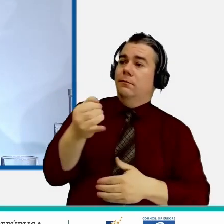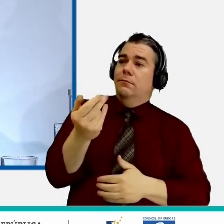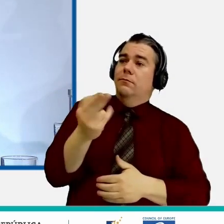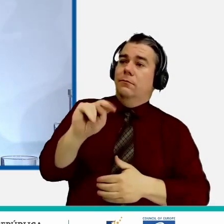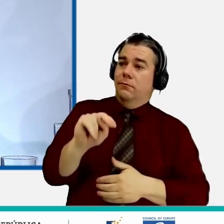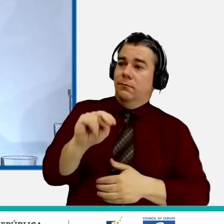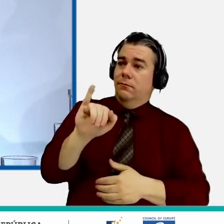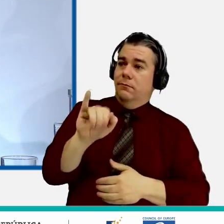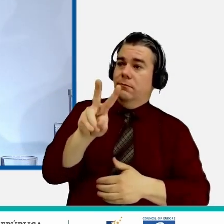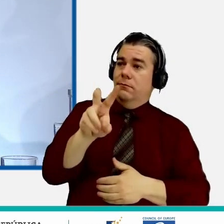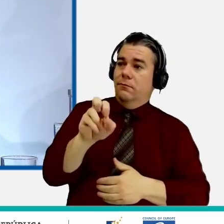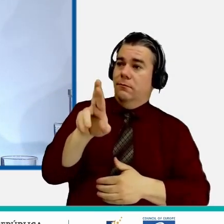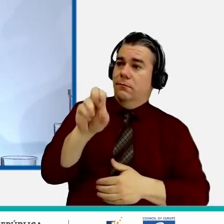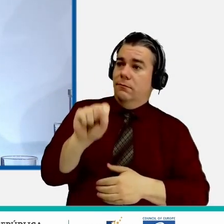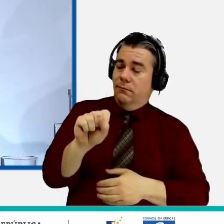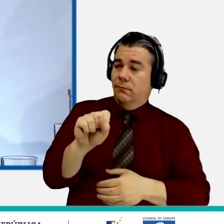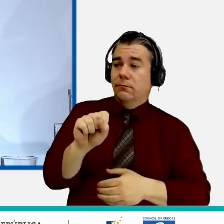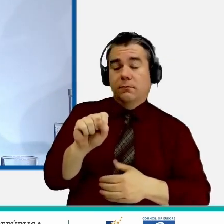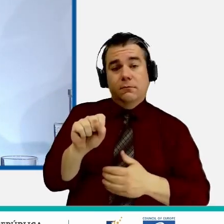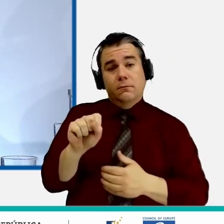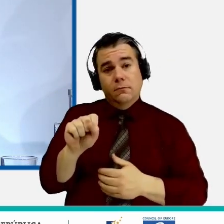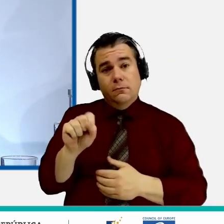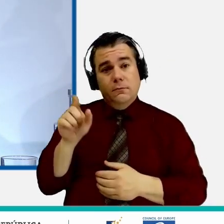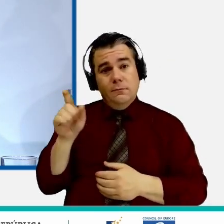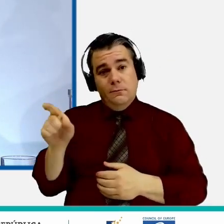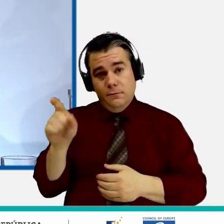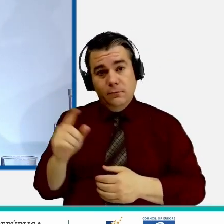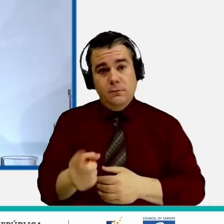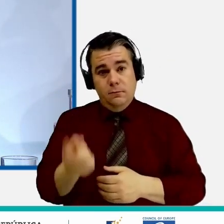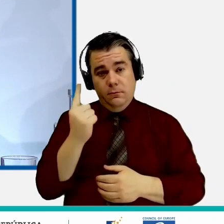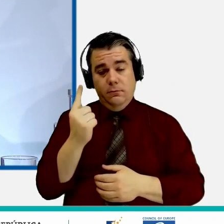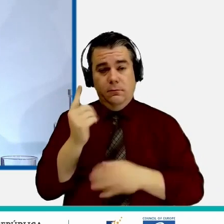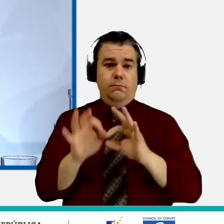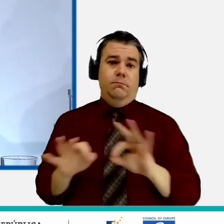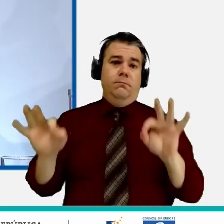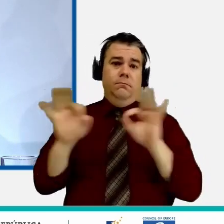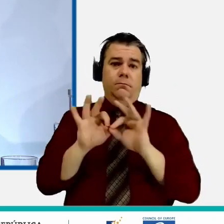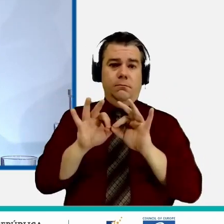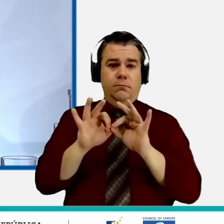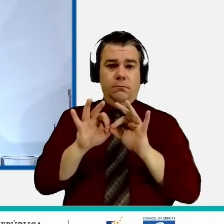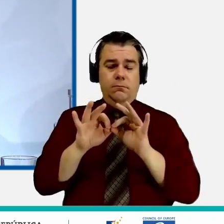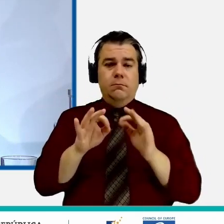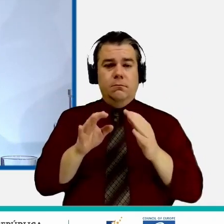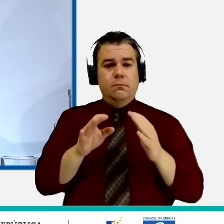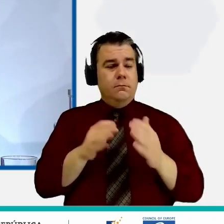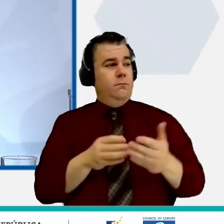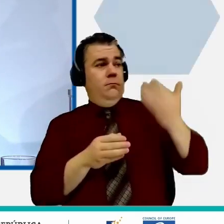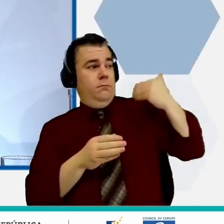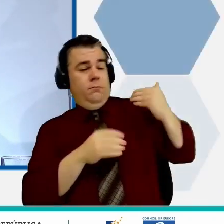is one of the key core authors of the review of the previous roadmap, and